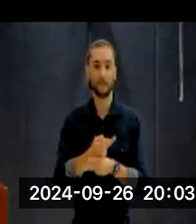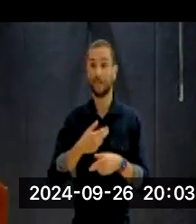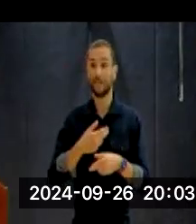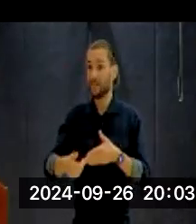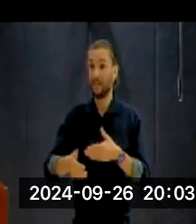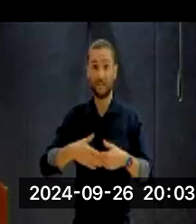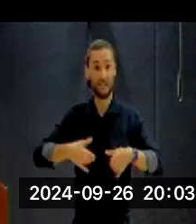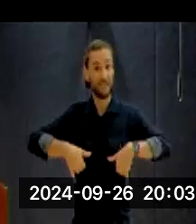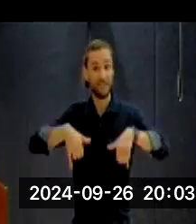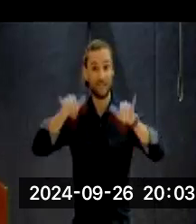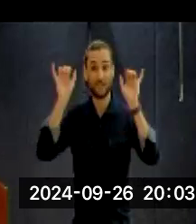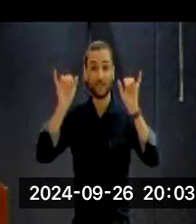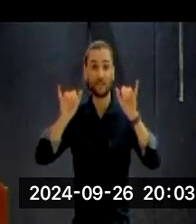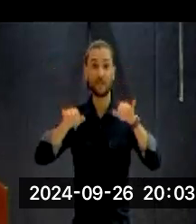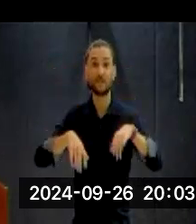that,